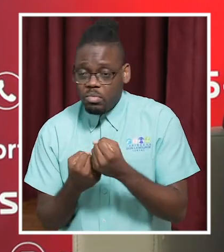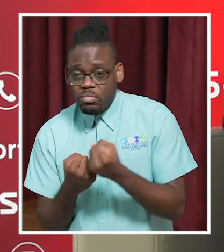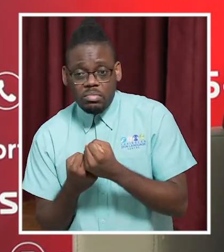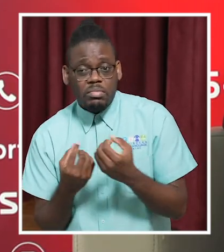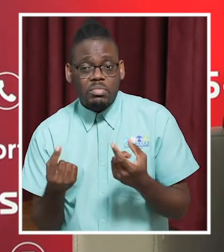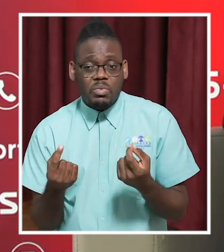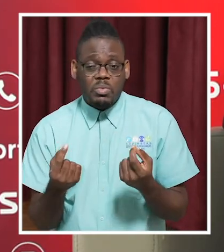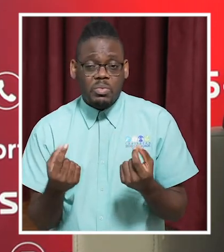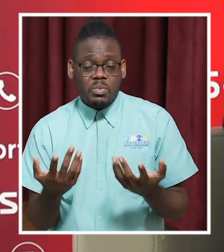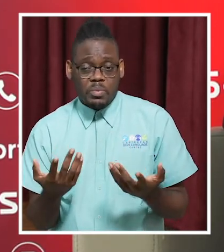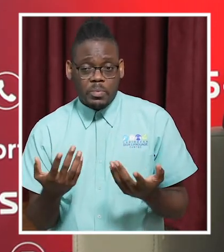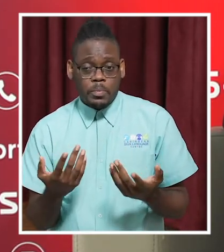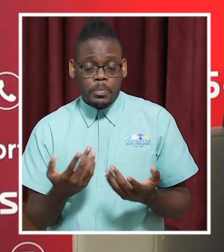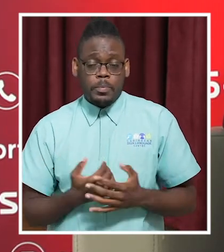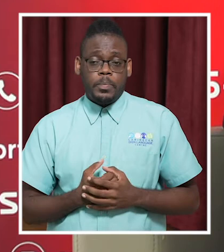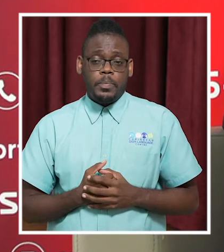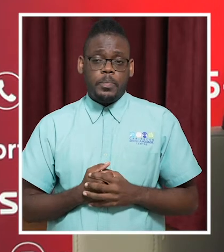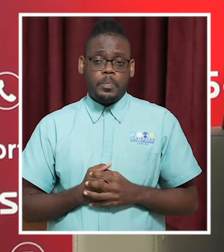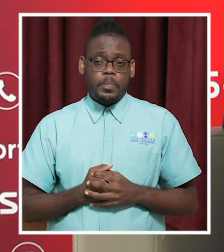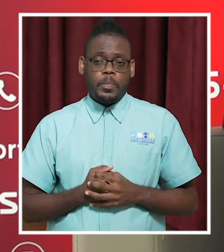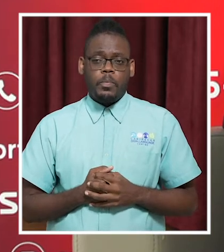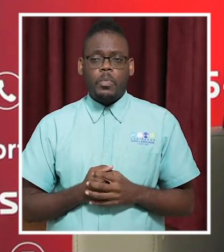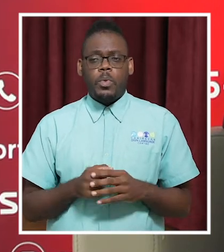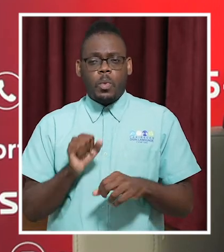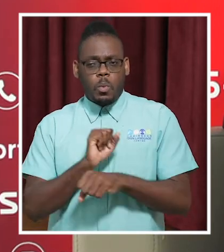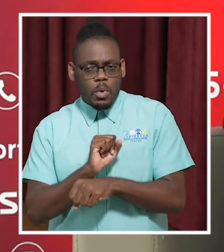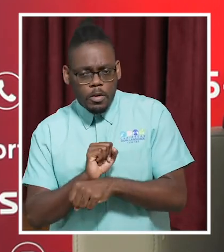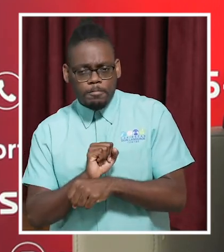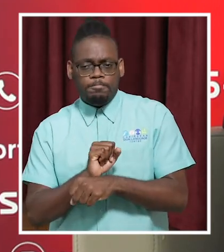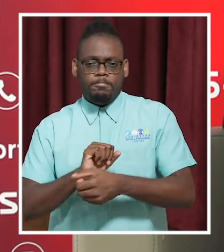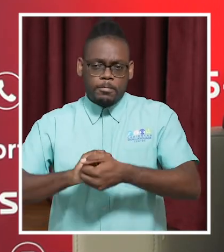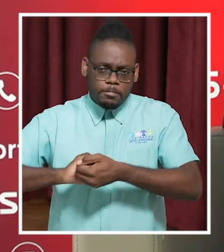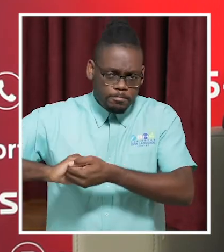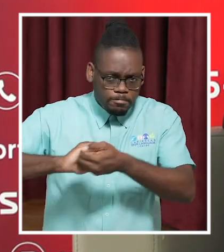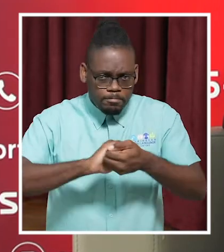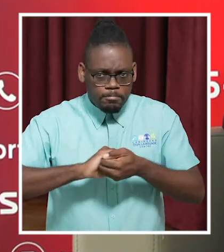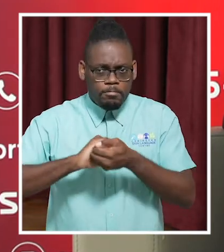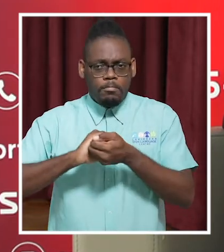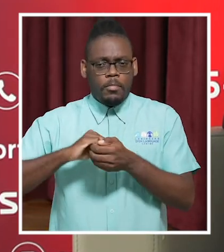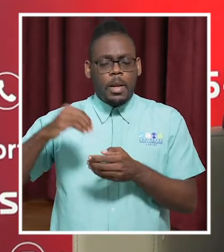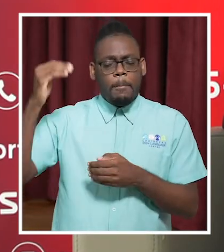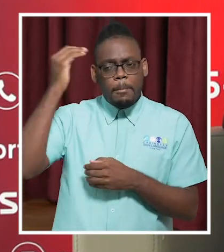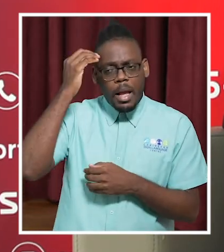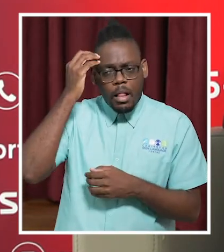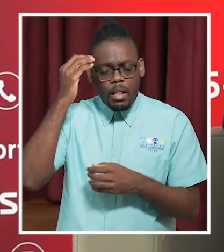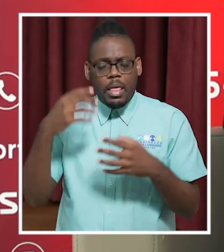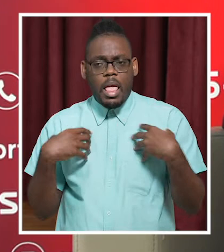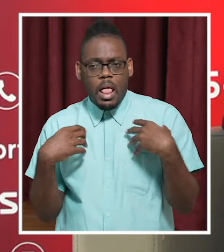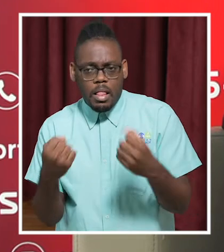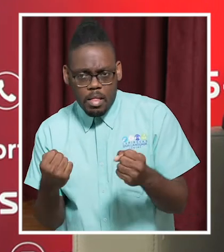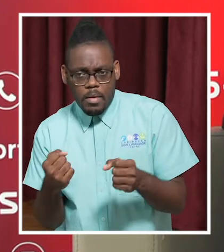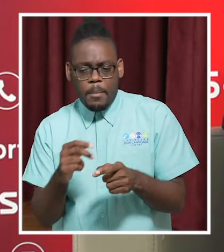alongside the mental health professionals to provide a better range